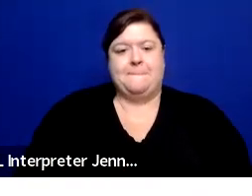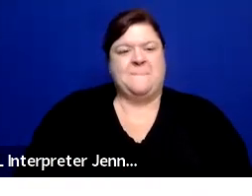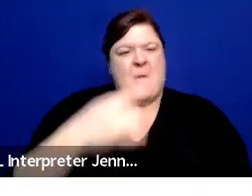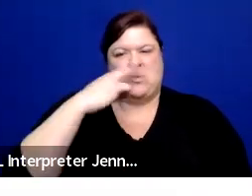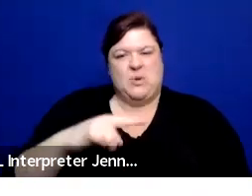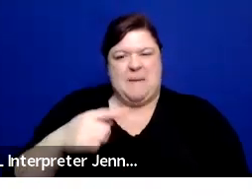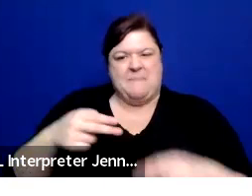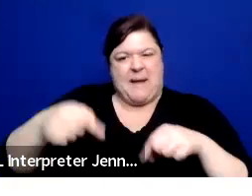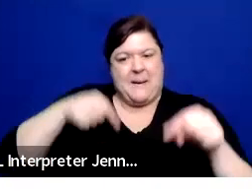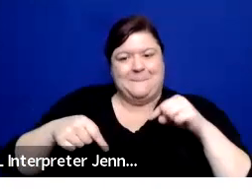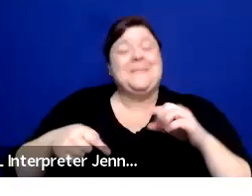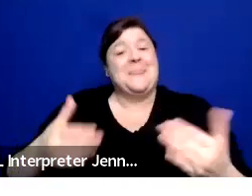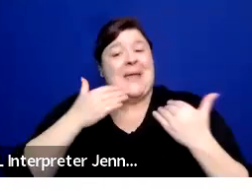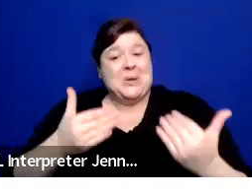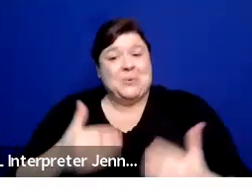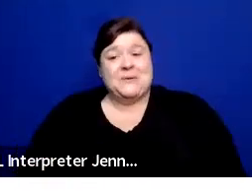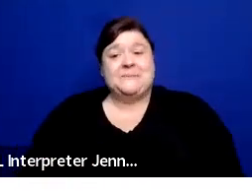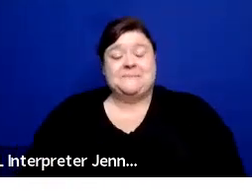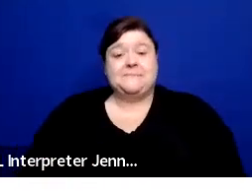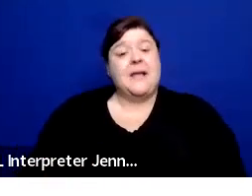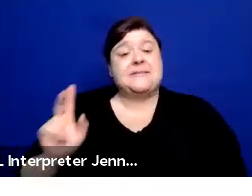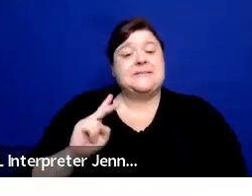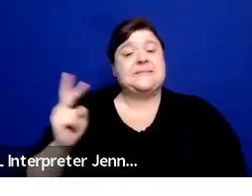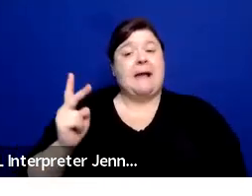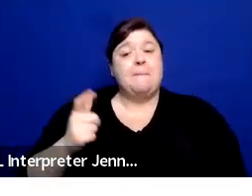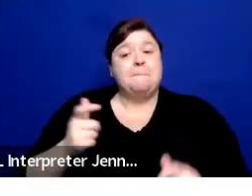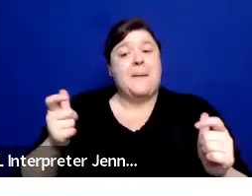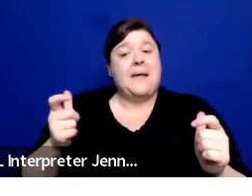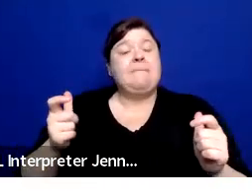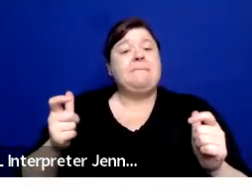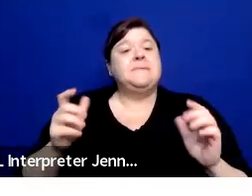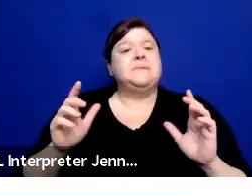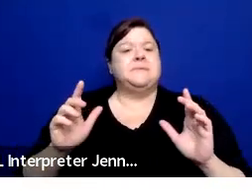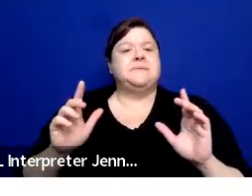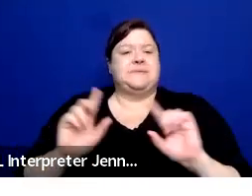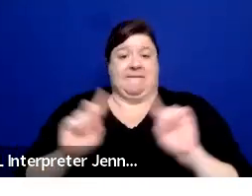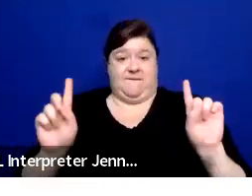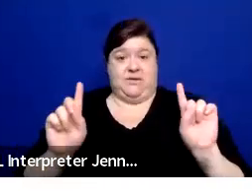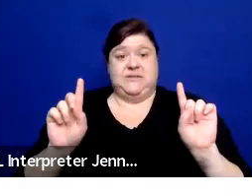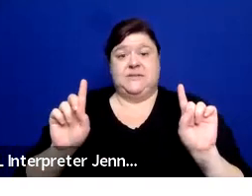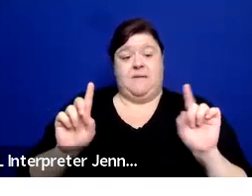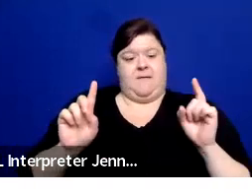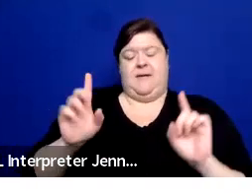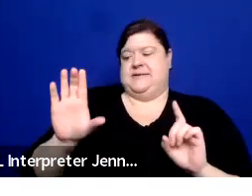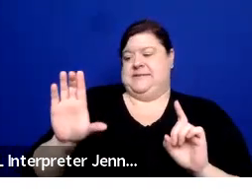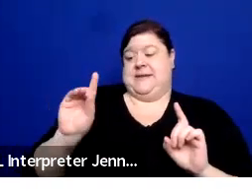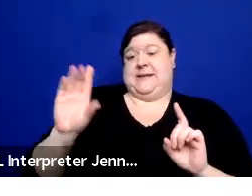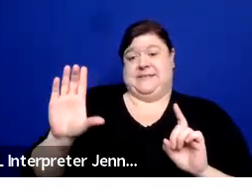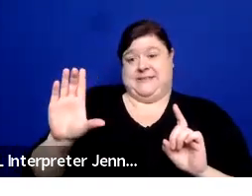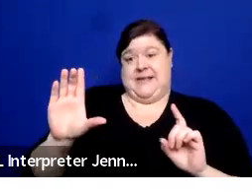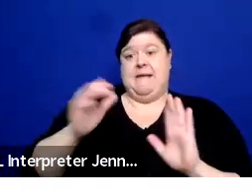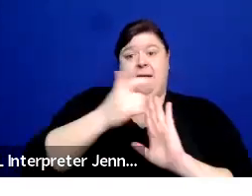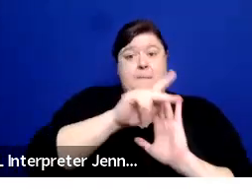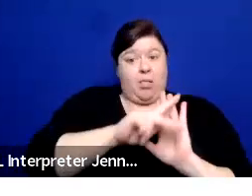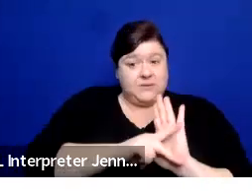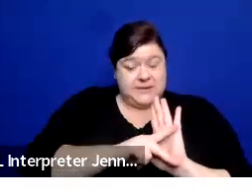back one slide, Don, thank you. The second big difference from the CDC guidance that we want to highlight is that the CDC guidance